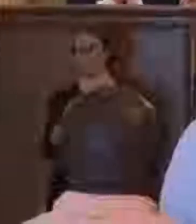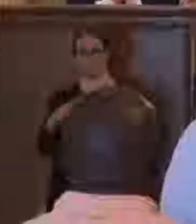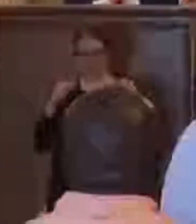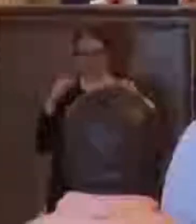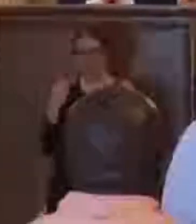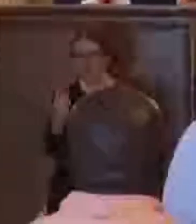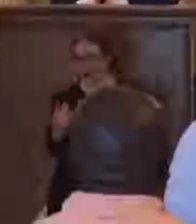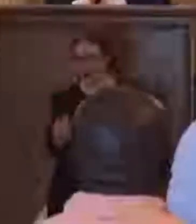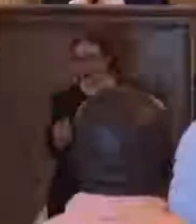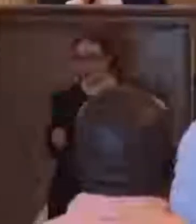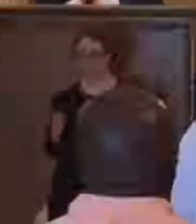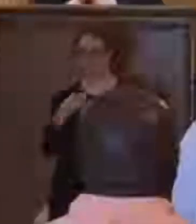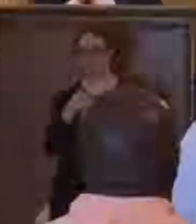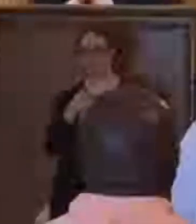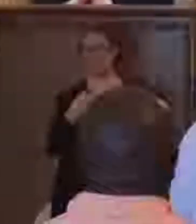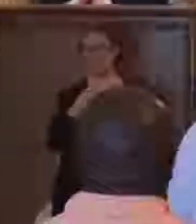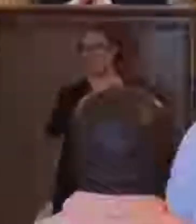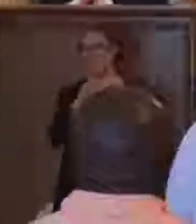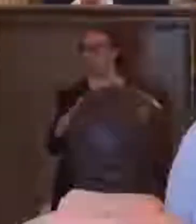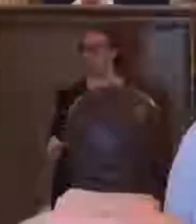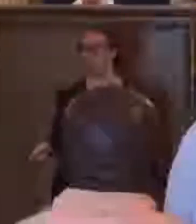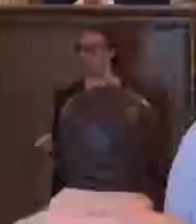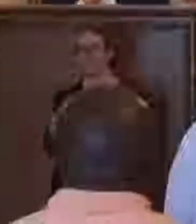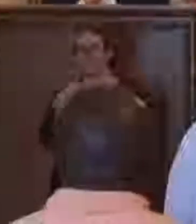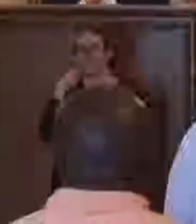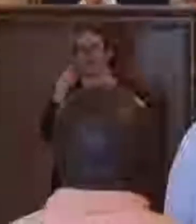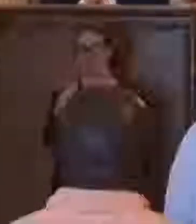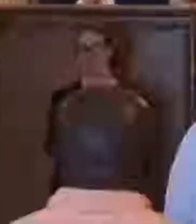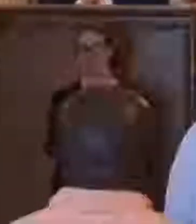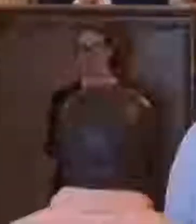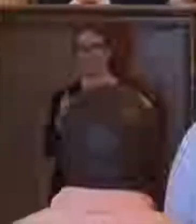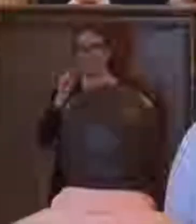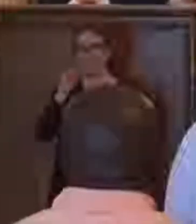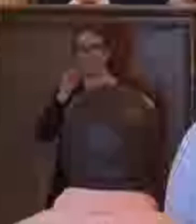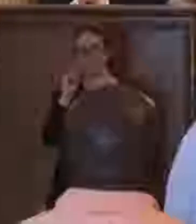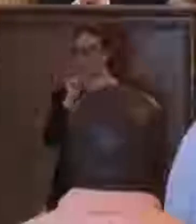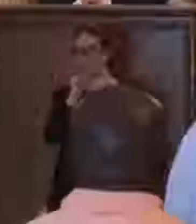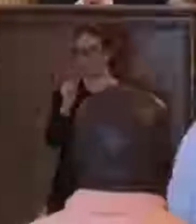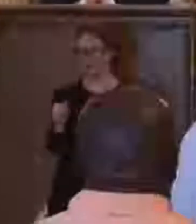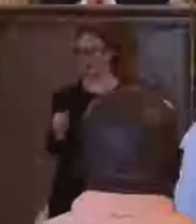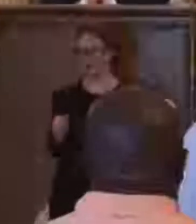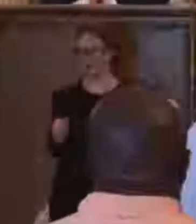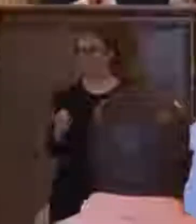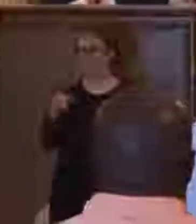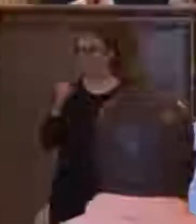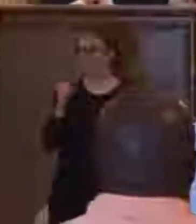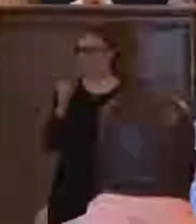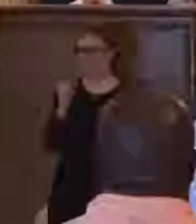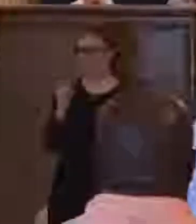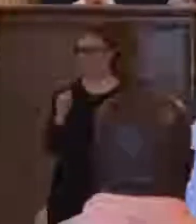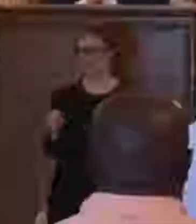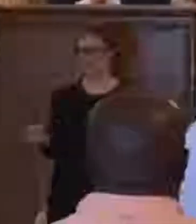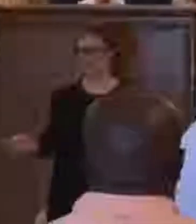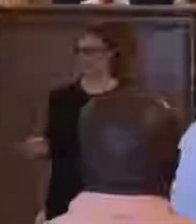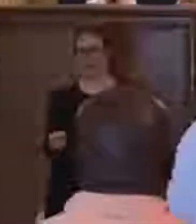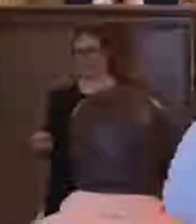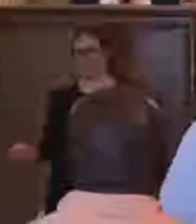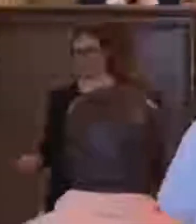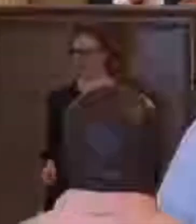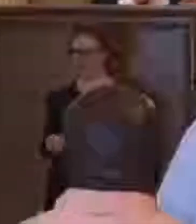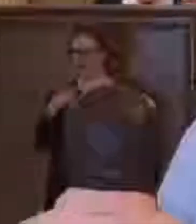me. And the Lord said, hear what the unjust judge